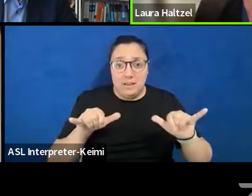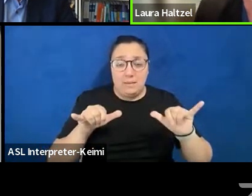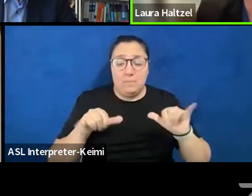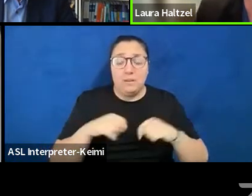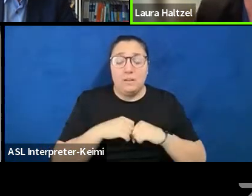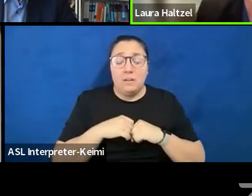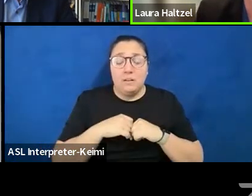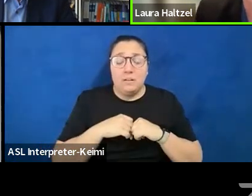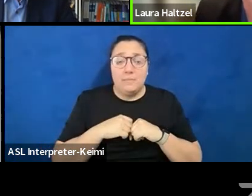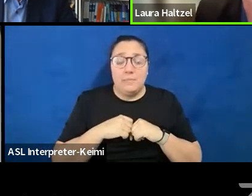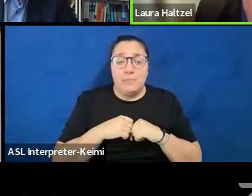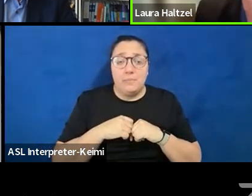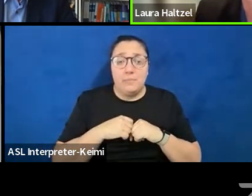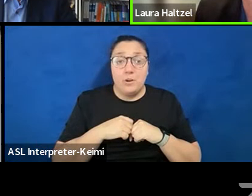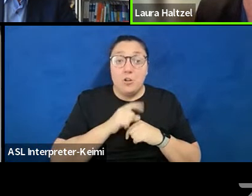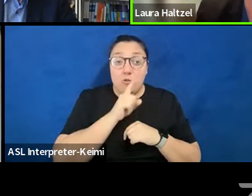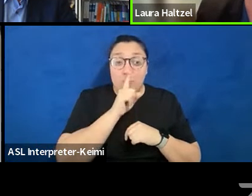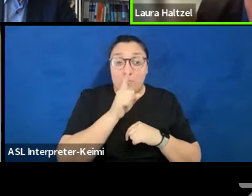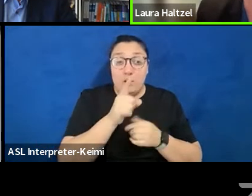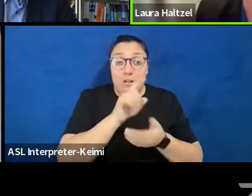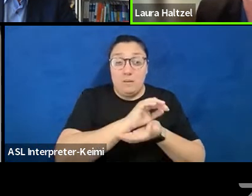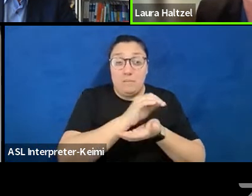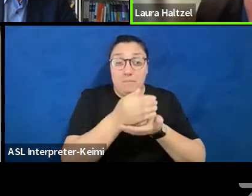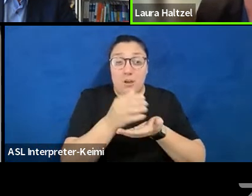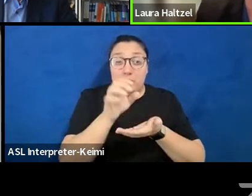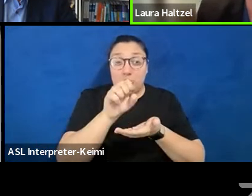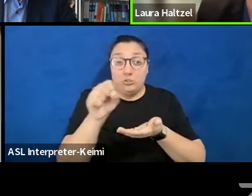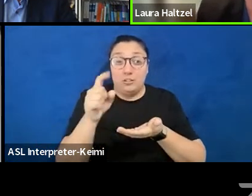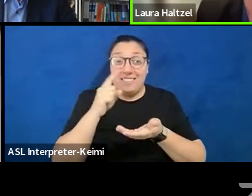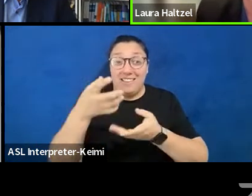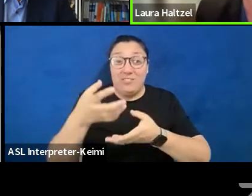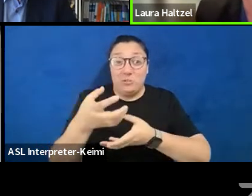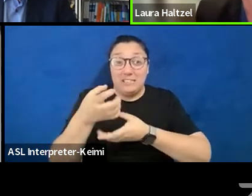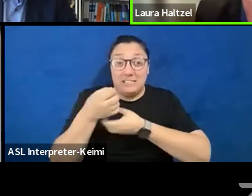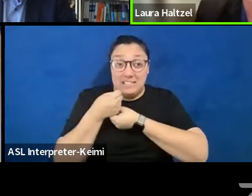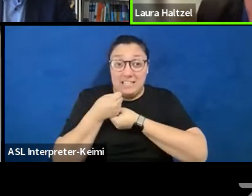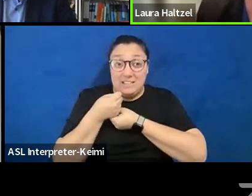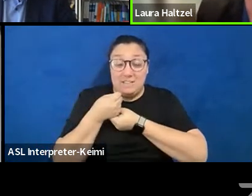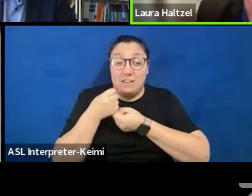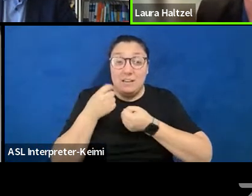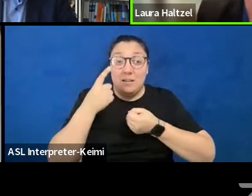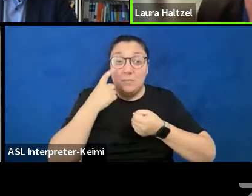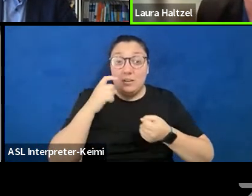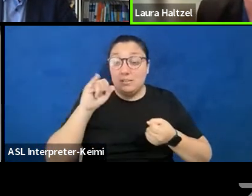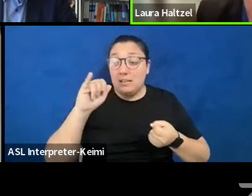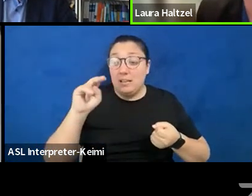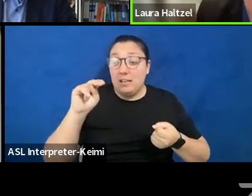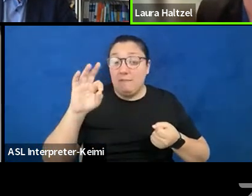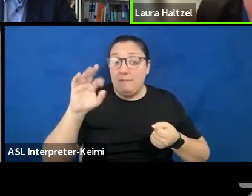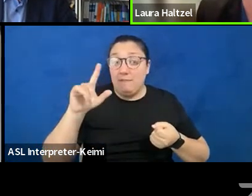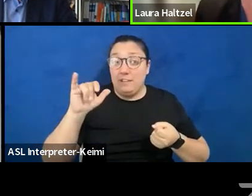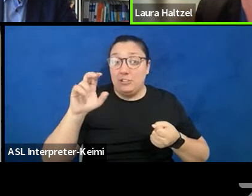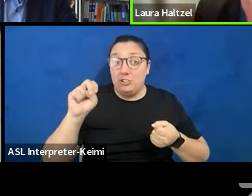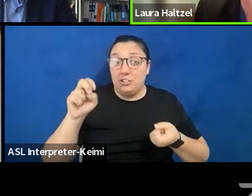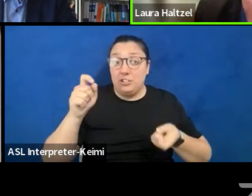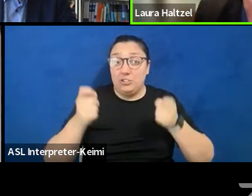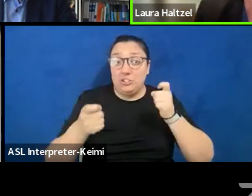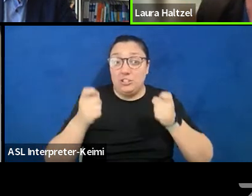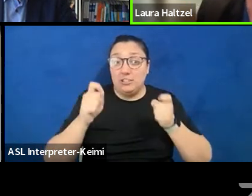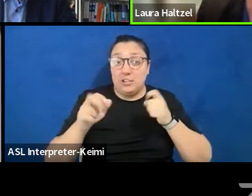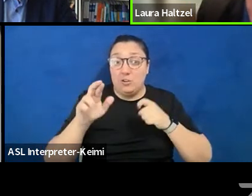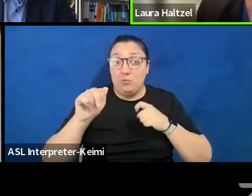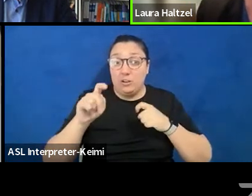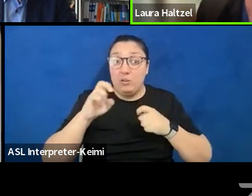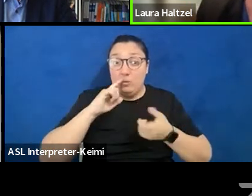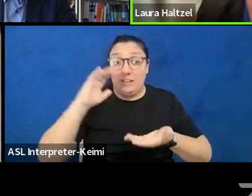real amount that Social Security has received based on an inflation adjusted rate has declined.